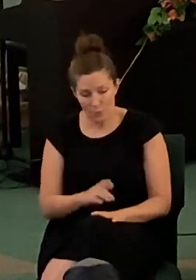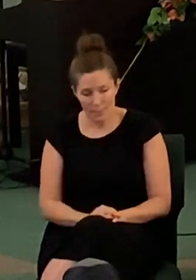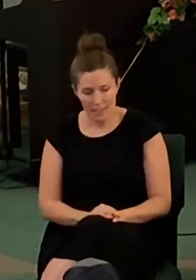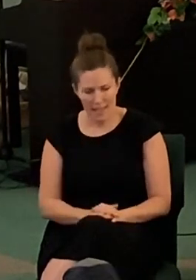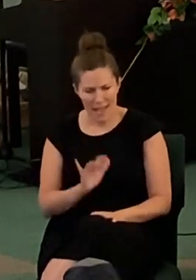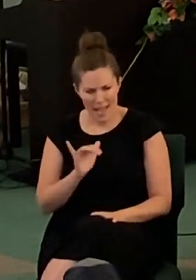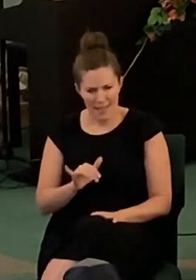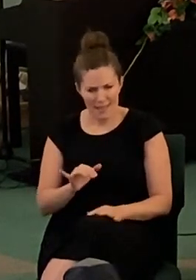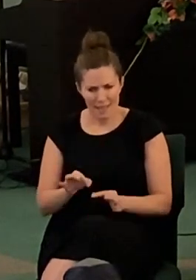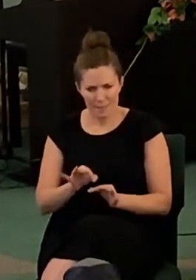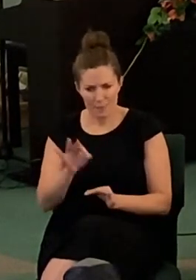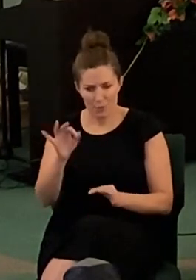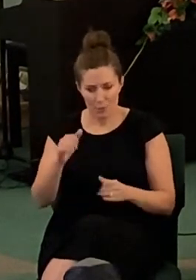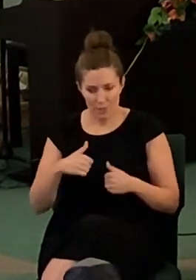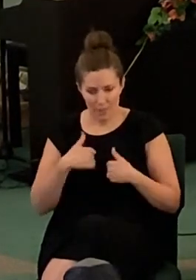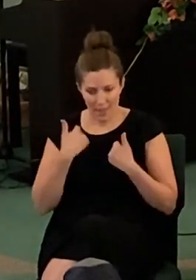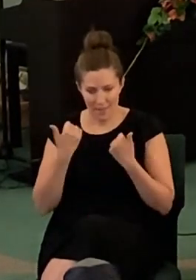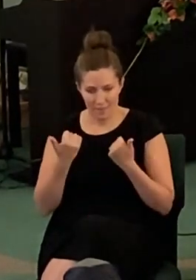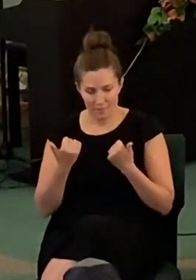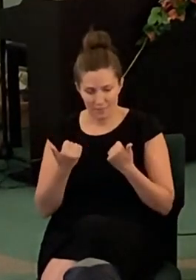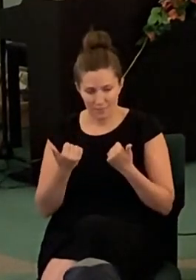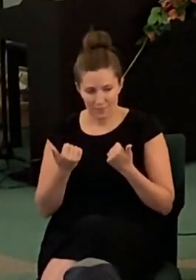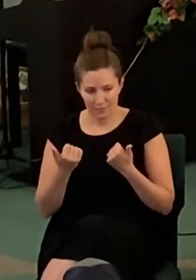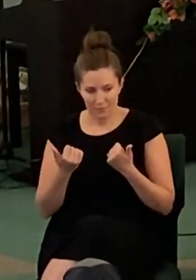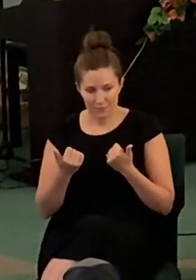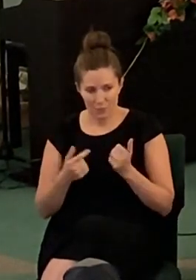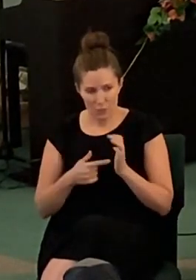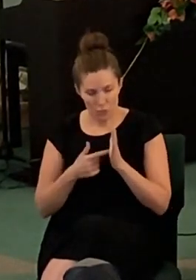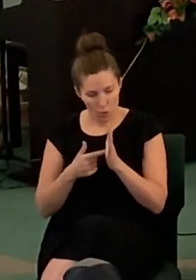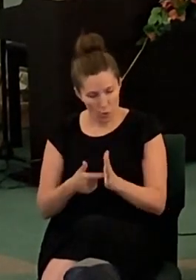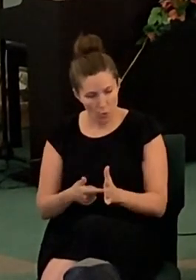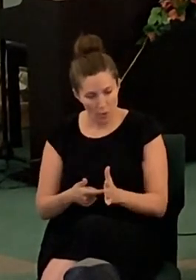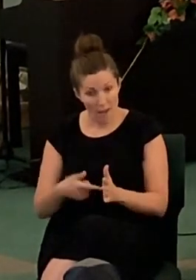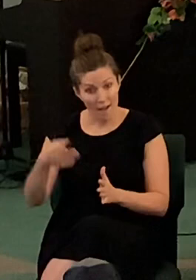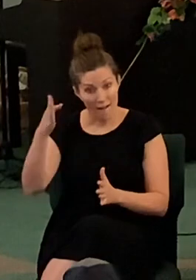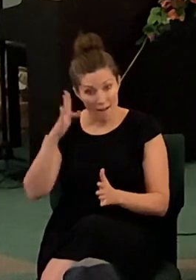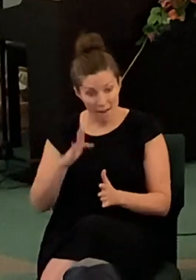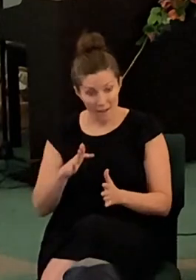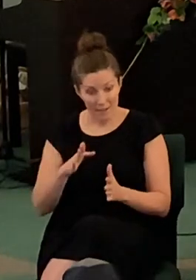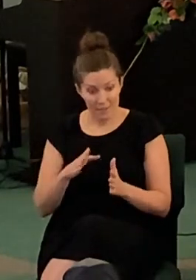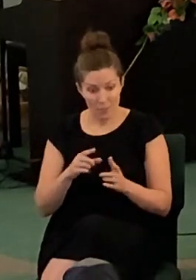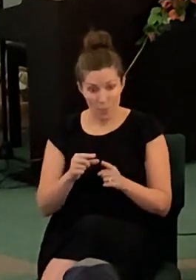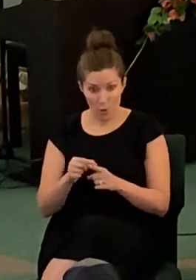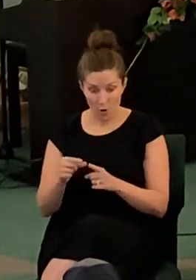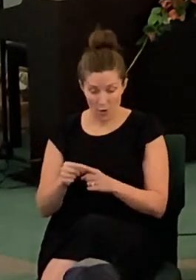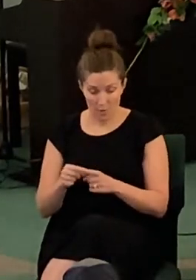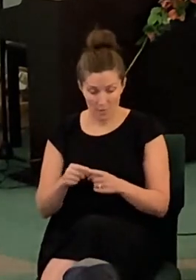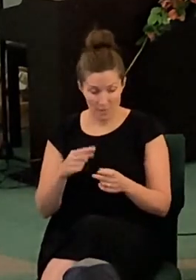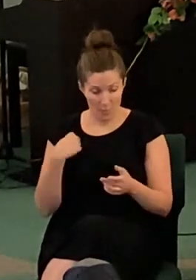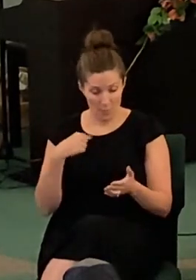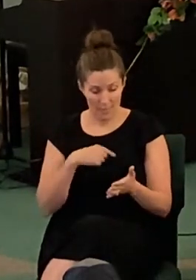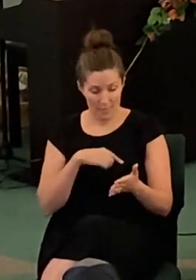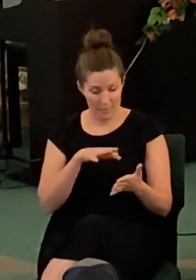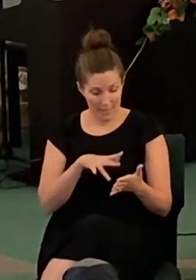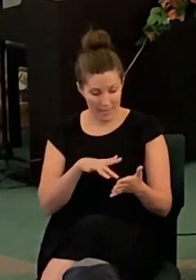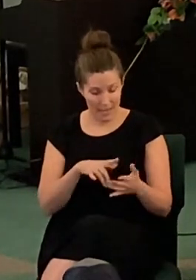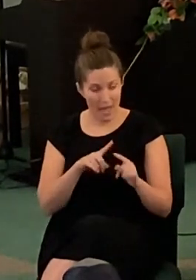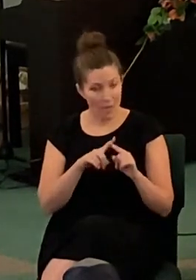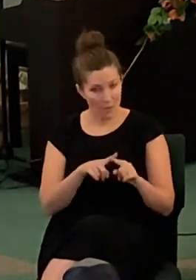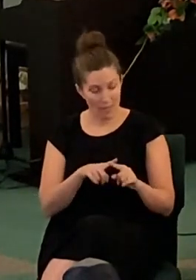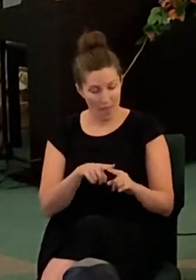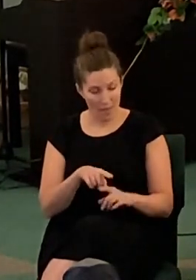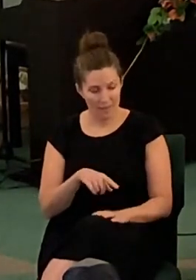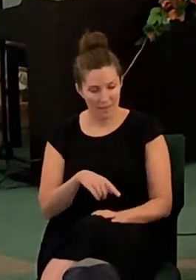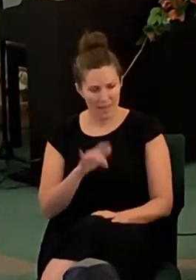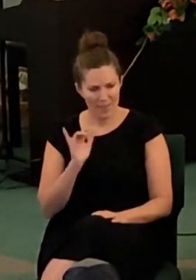And that spiritual life is marked by God's word that's given to us that we study and we rely on. That's what it